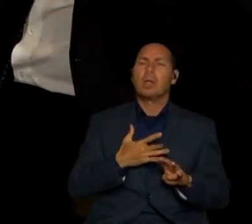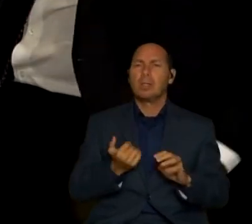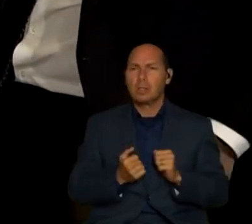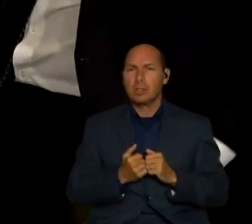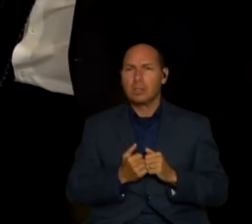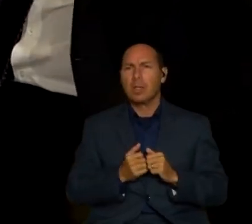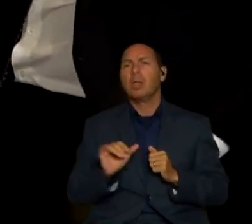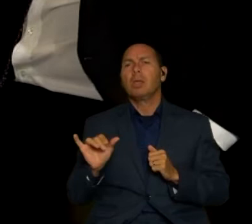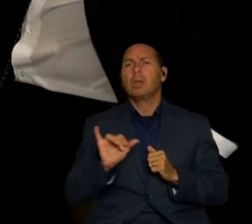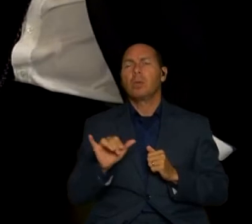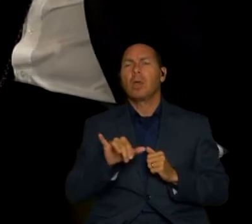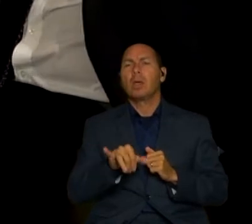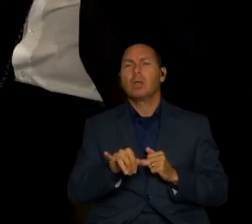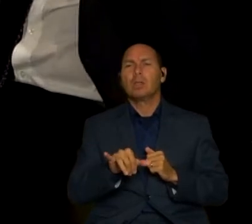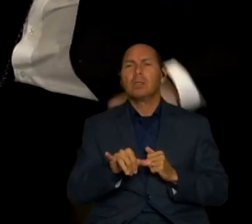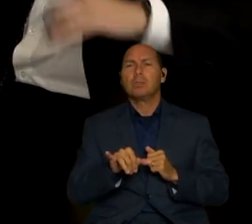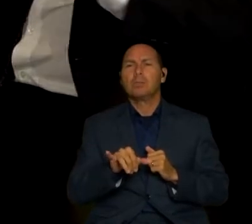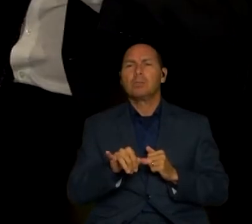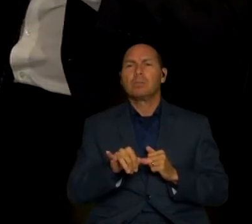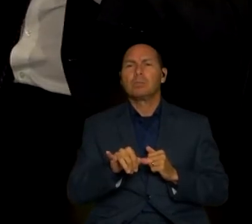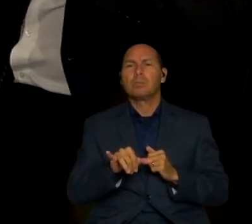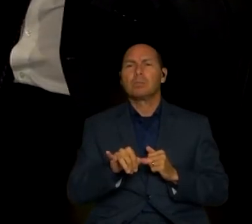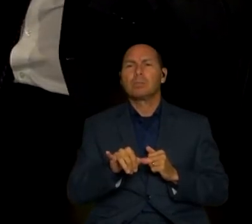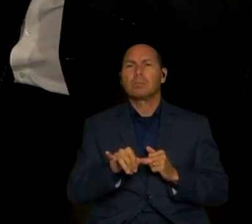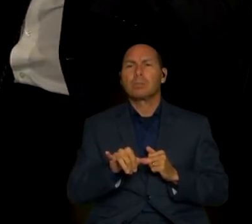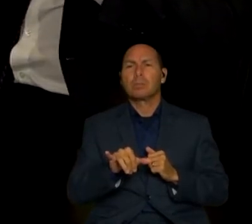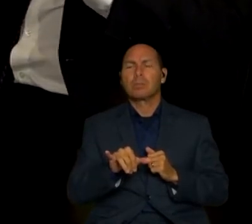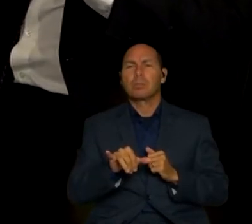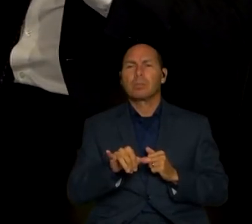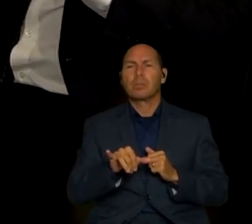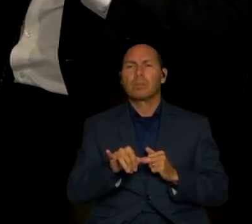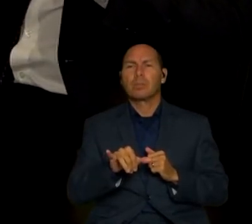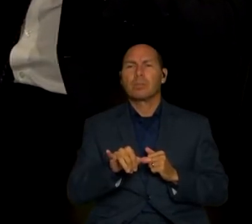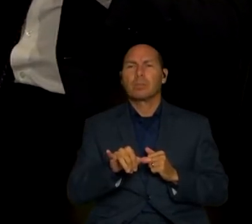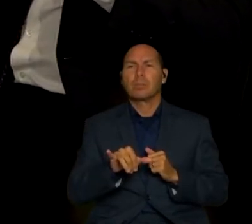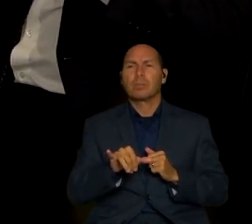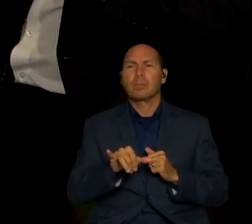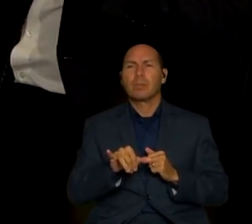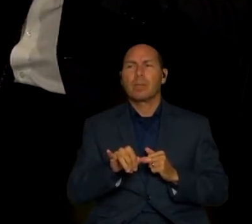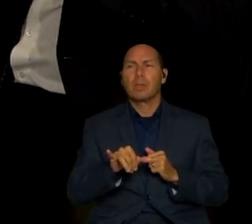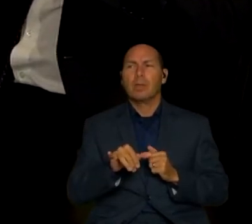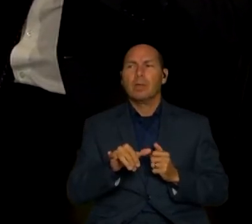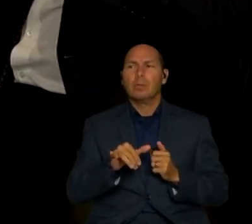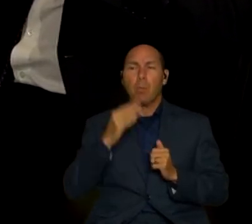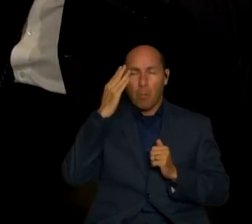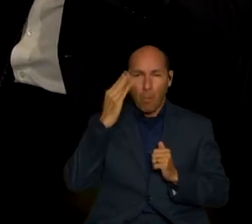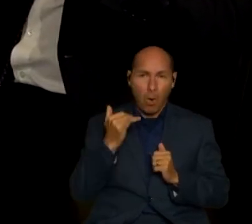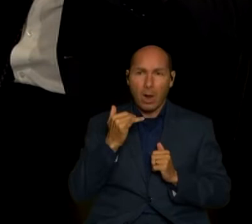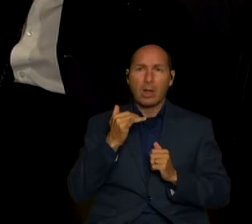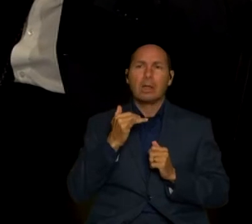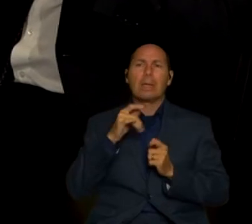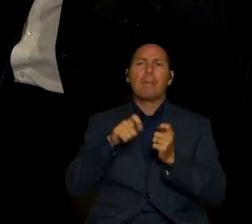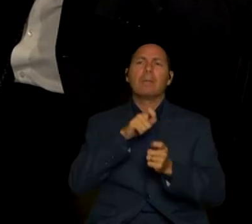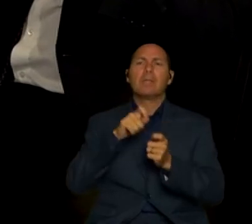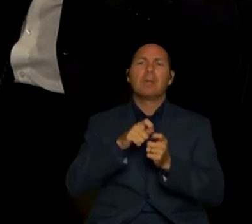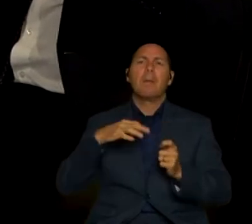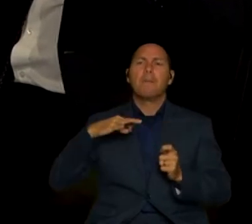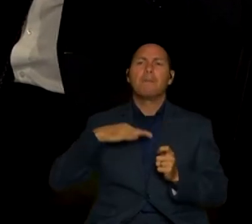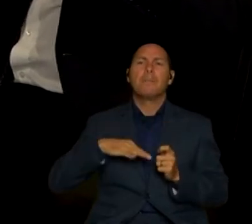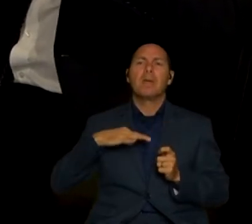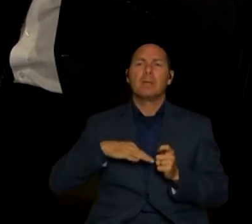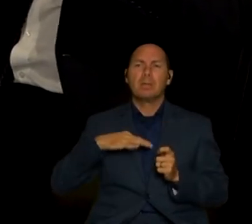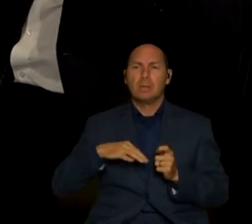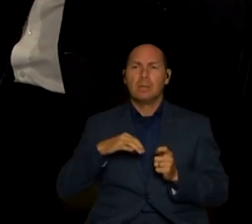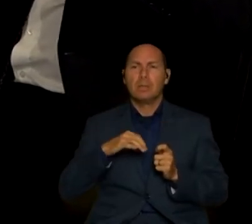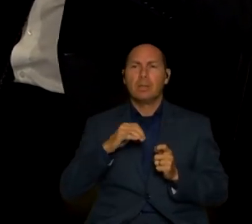also with the specific benefit that more people wants to join